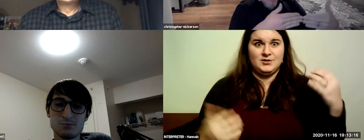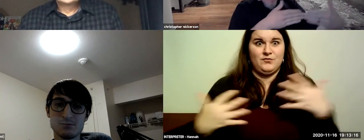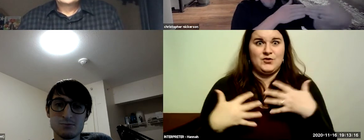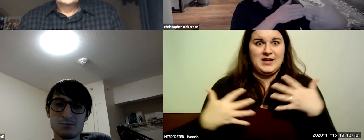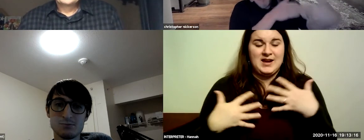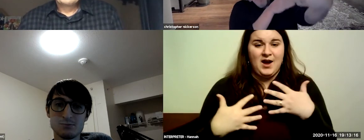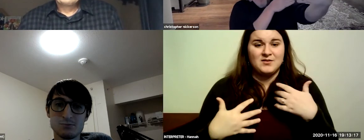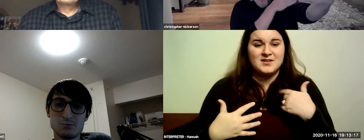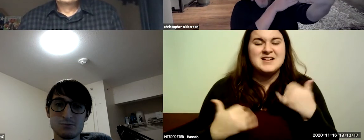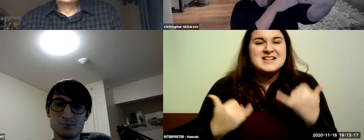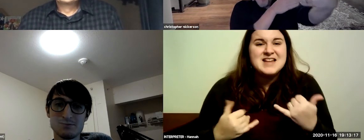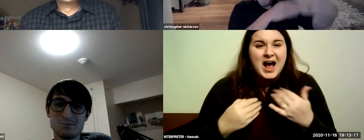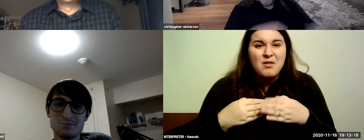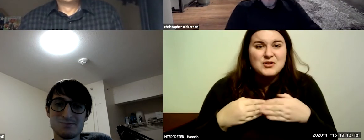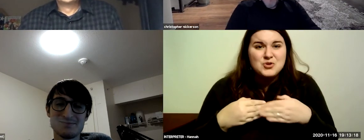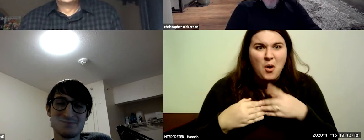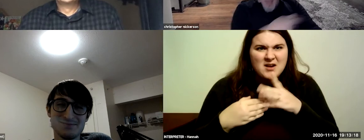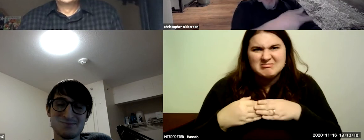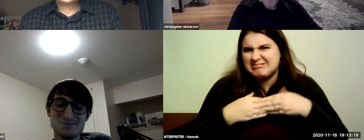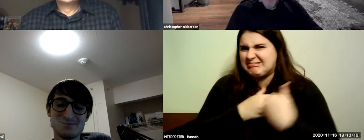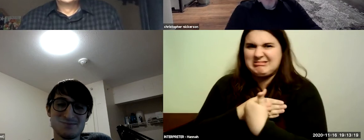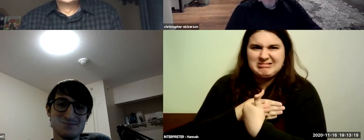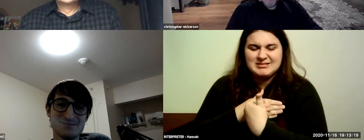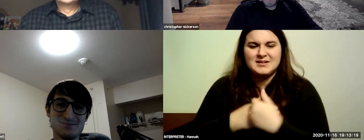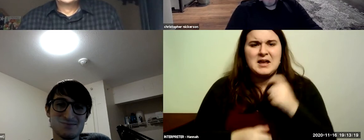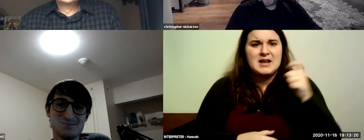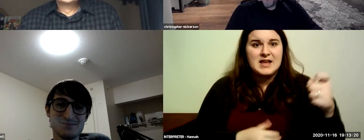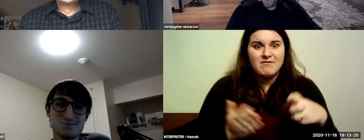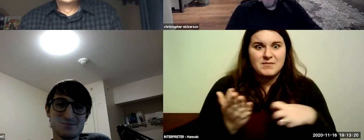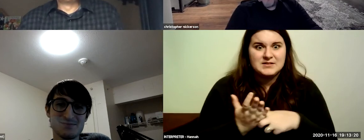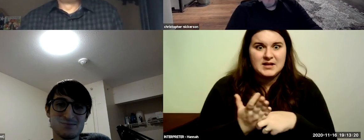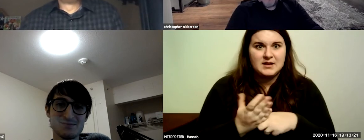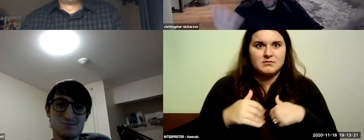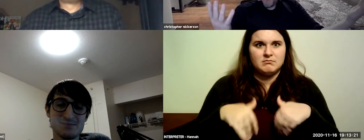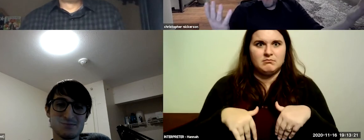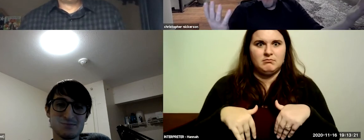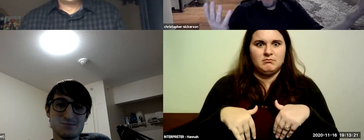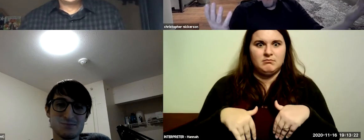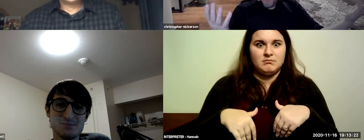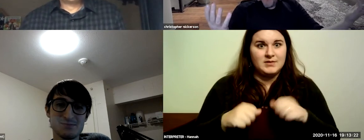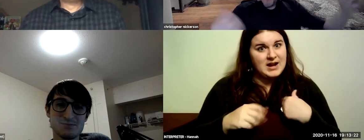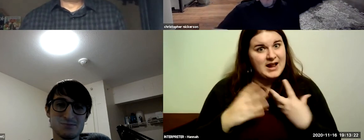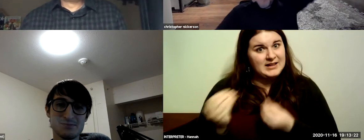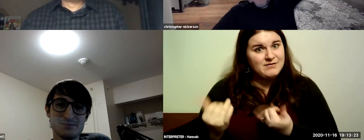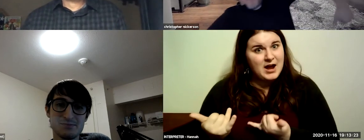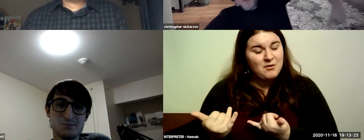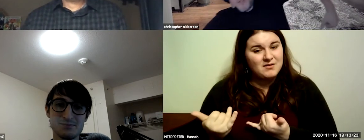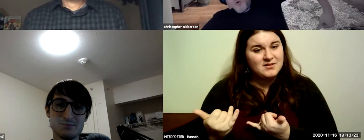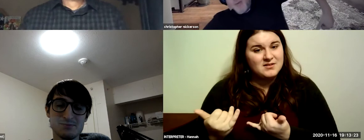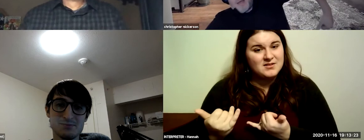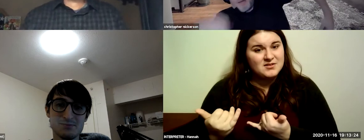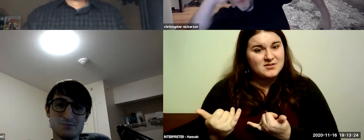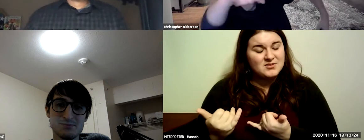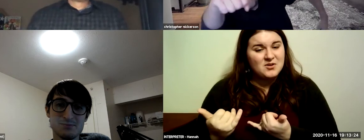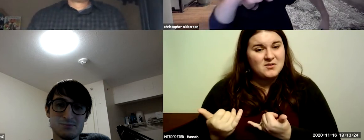and the door now is bent about that far. Hand him the ticket and he's just super confused. And I'm like, can we go now? So I like bring the